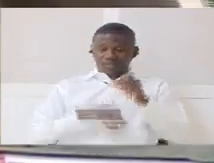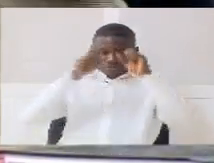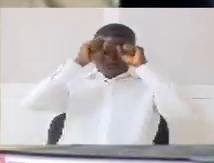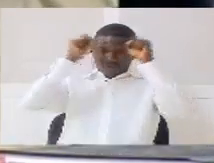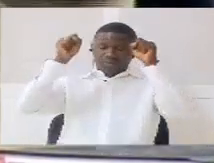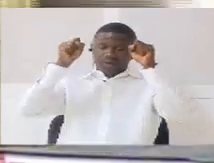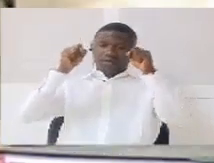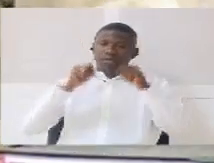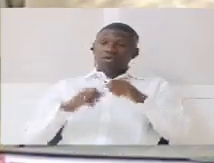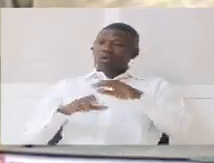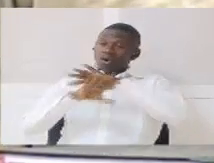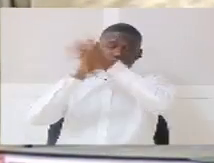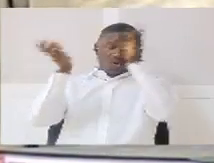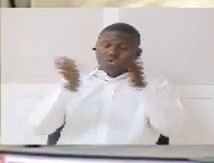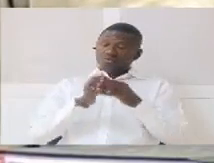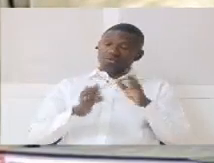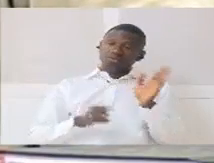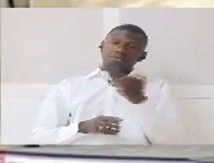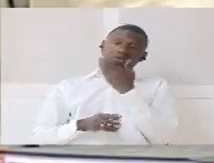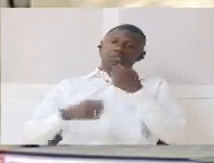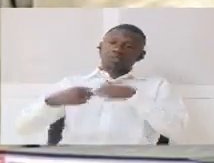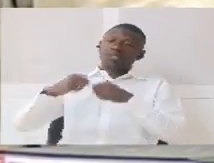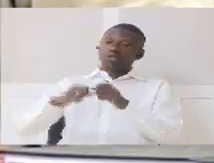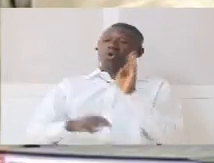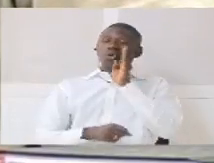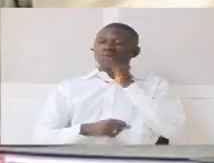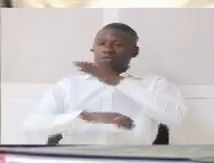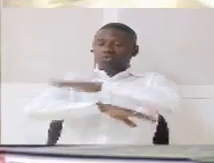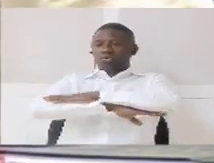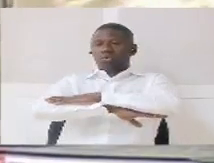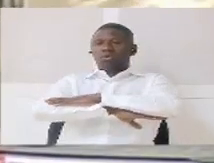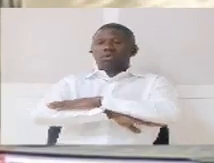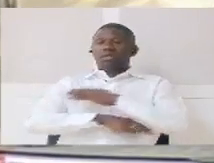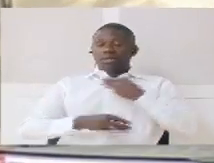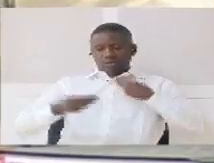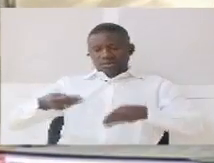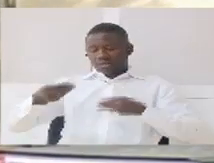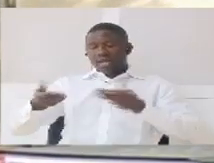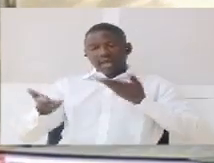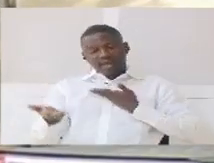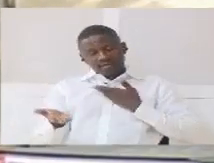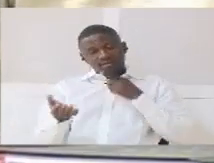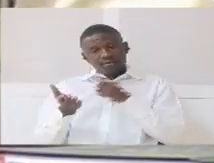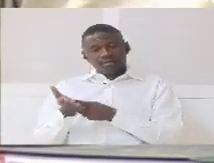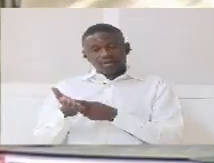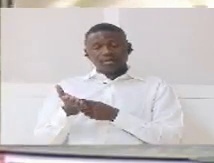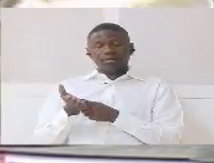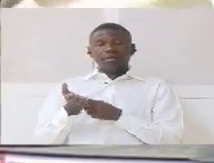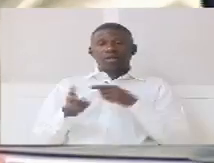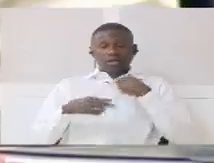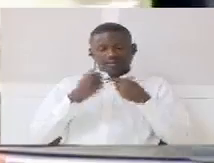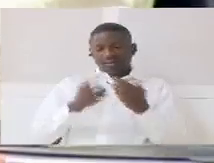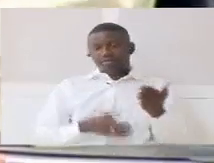serious government. Training in a hotel school. They should all go for training at the hotel school. A certificate. they'll be certificated.